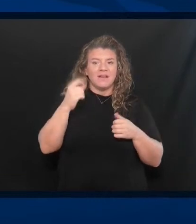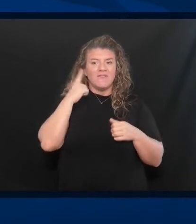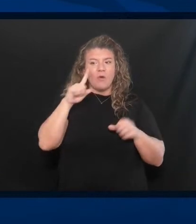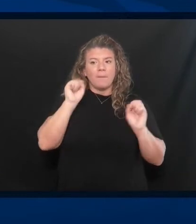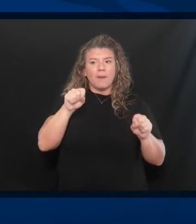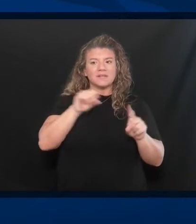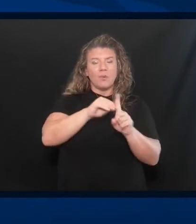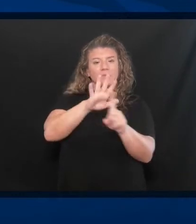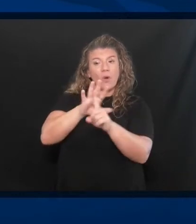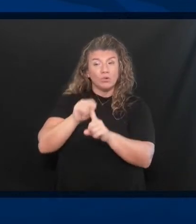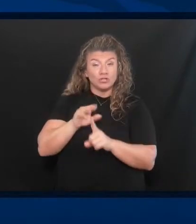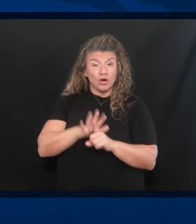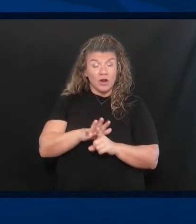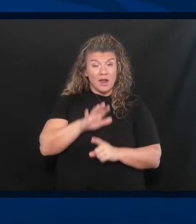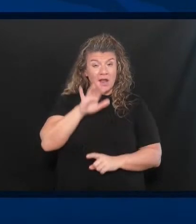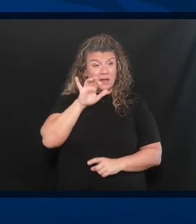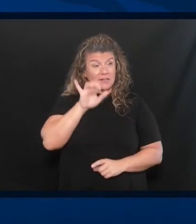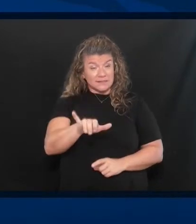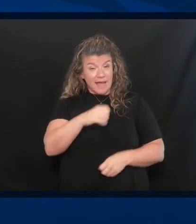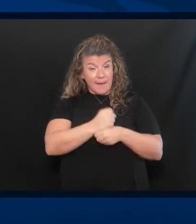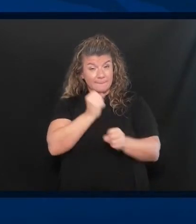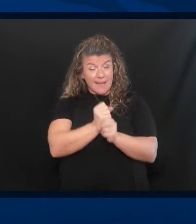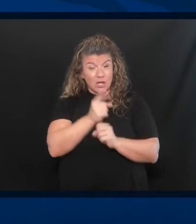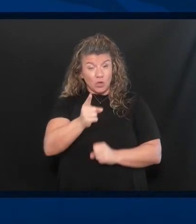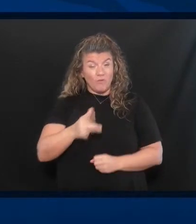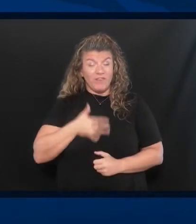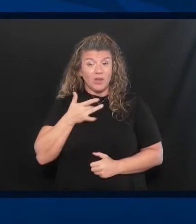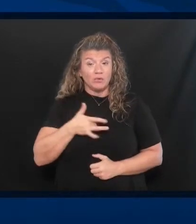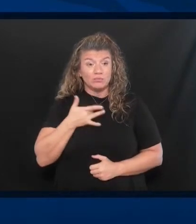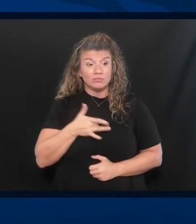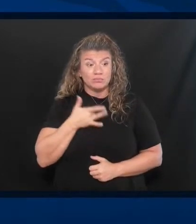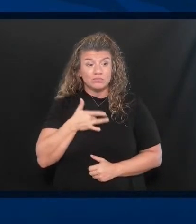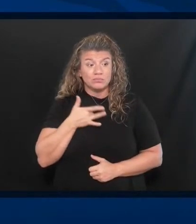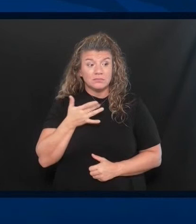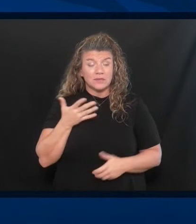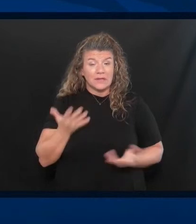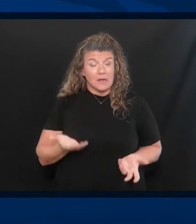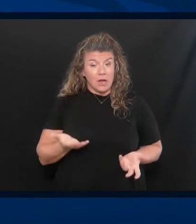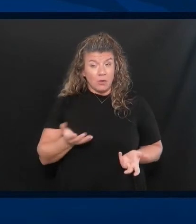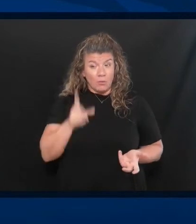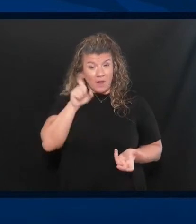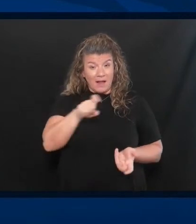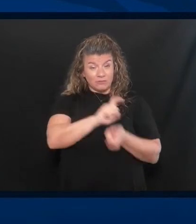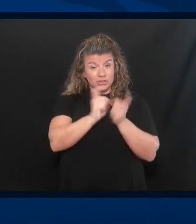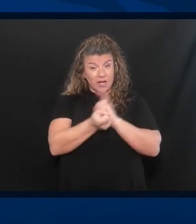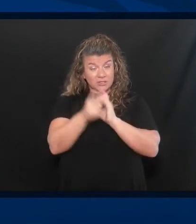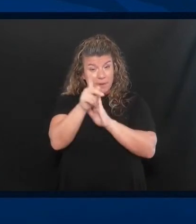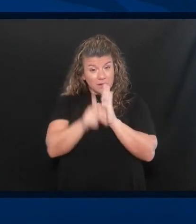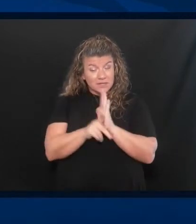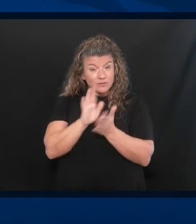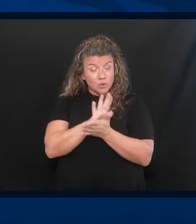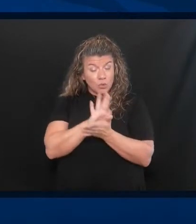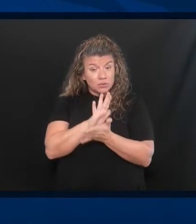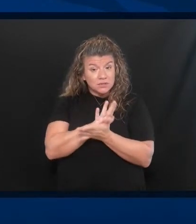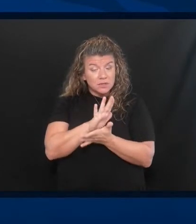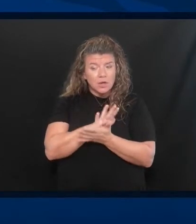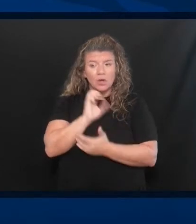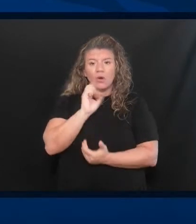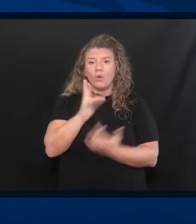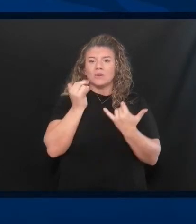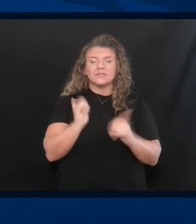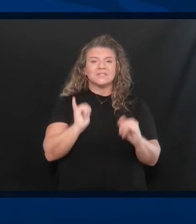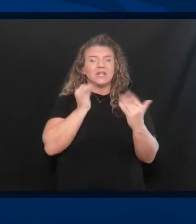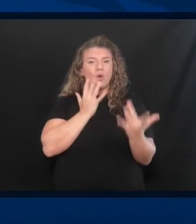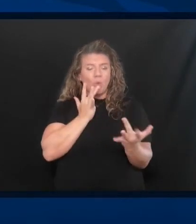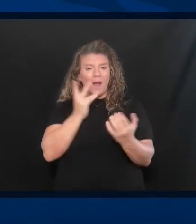exposure. Does that nudge you toward a line to where we're going to have to change the policies for schools, or is it still more of a wait and